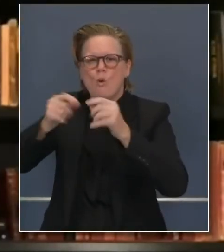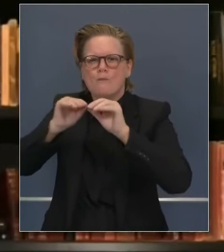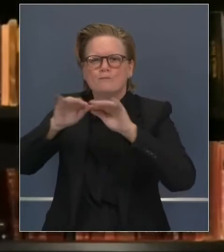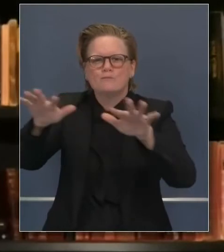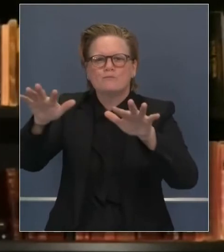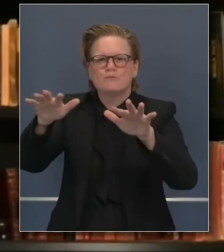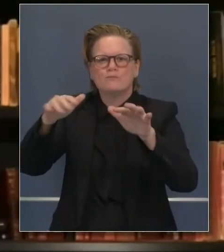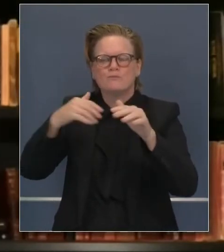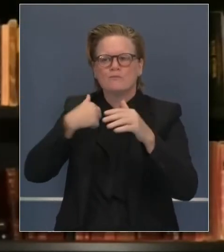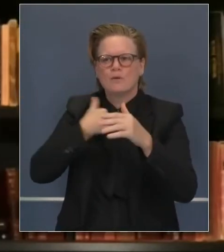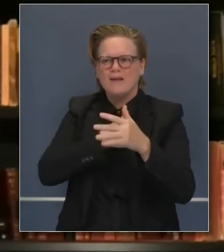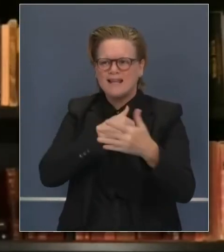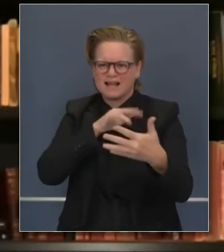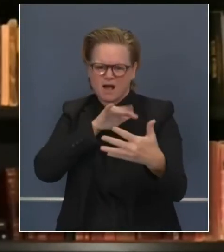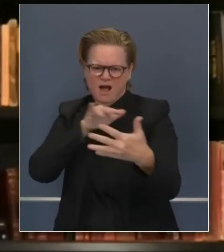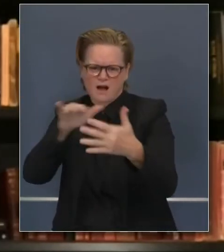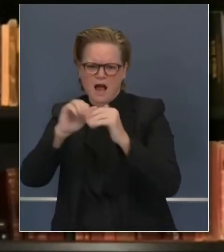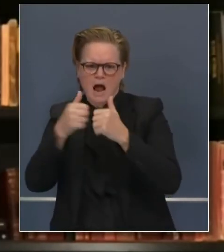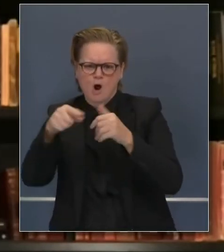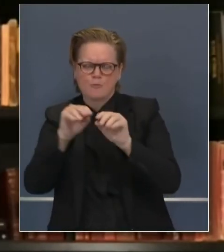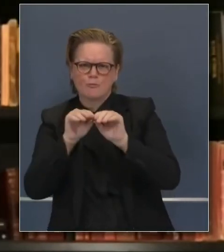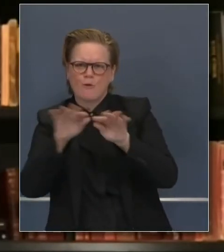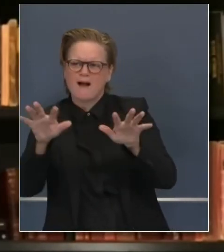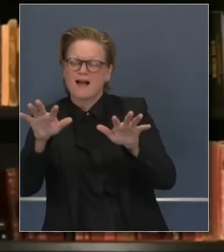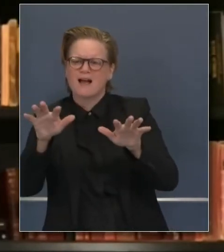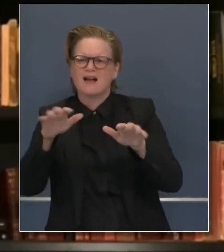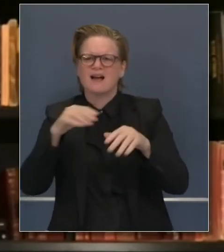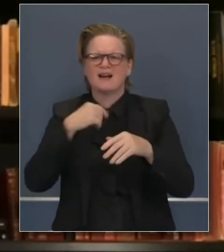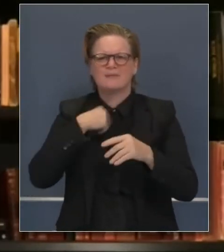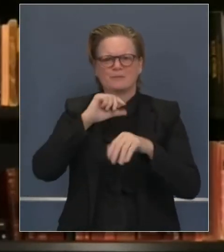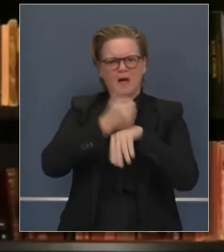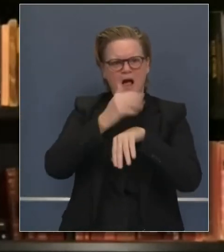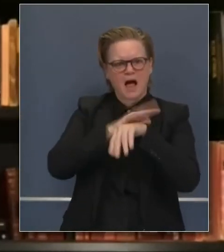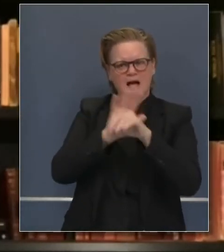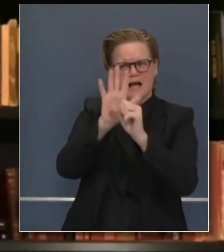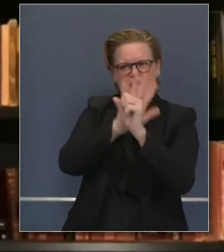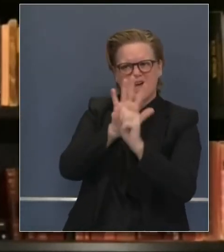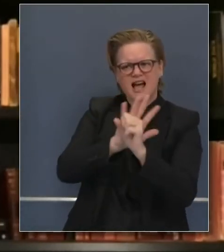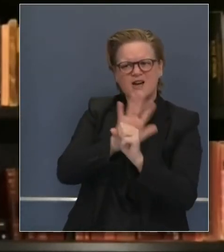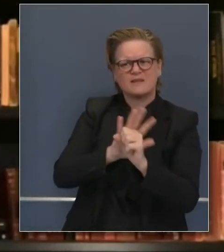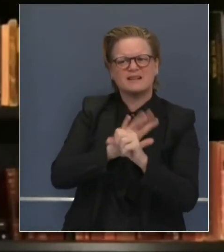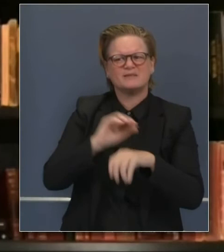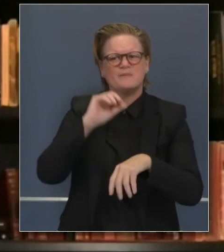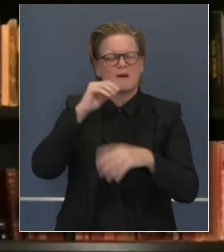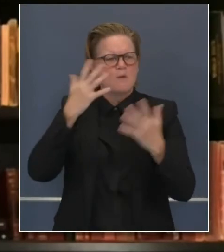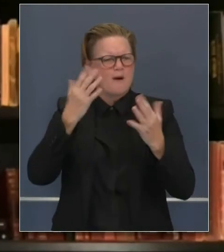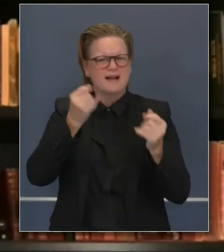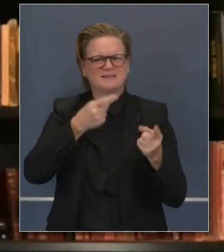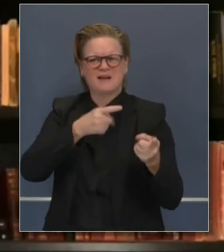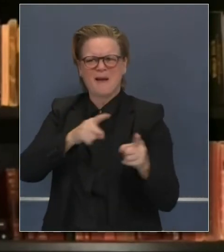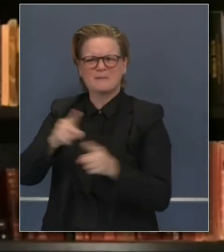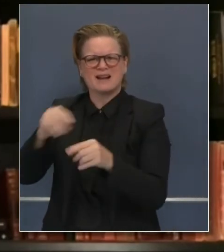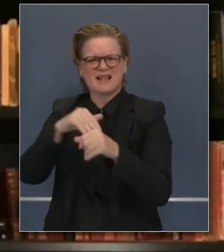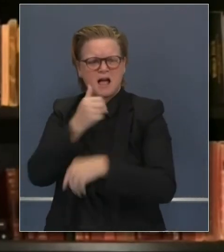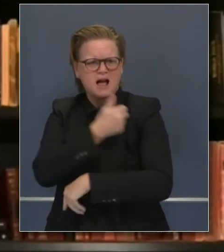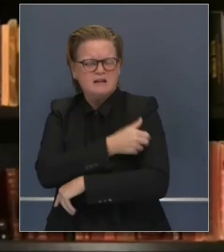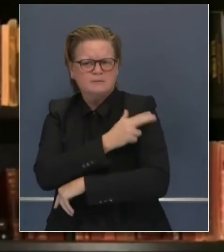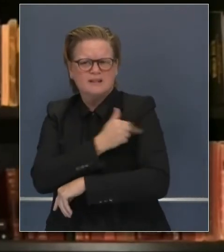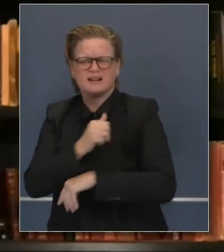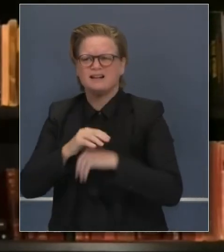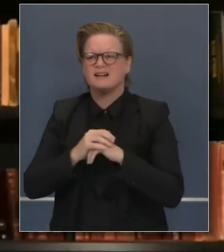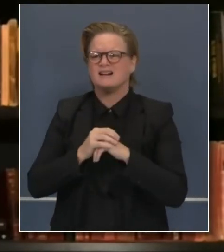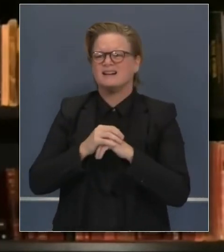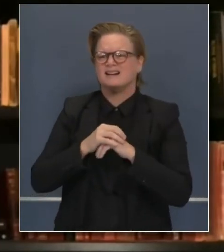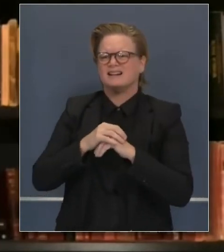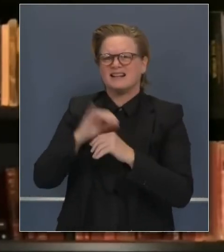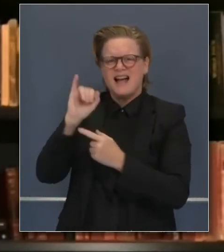based upon what's happening within our hospital care delivery system, particularly our ICUs. These are transparent triggers. These are